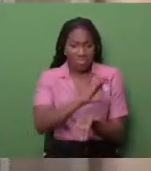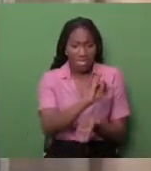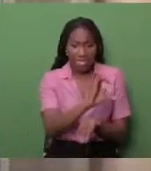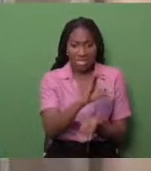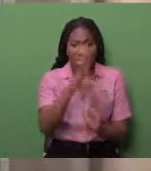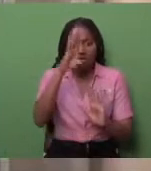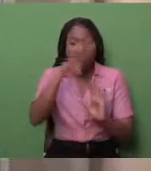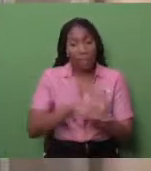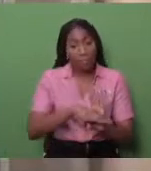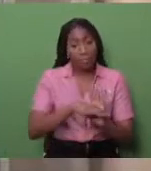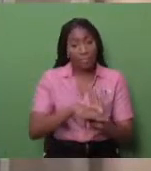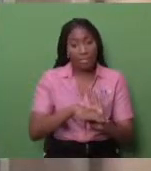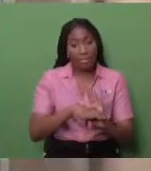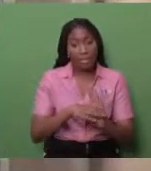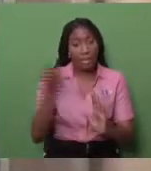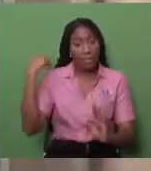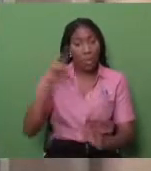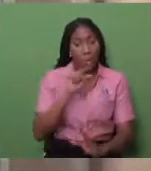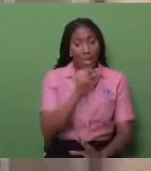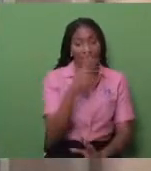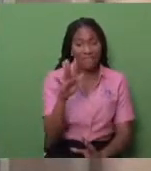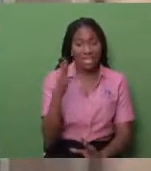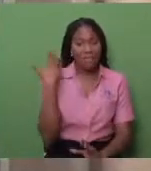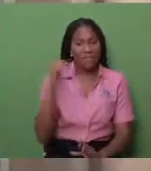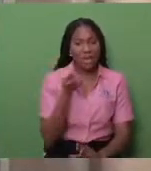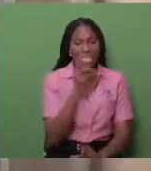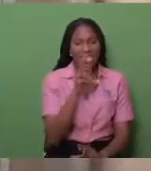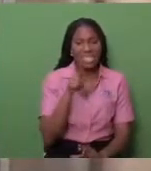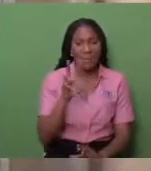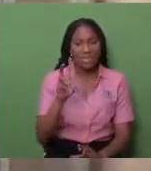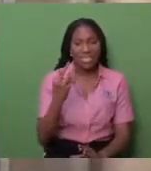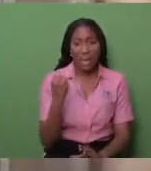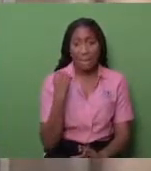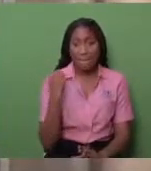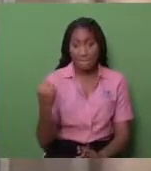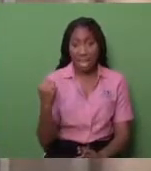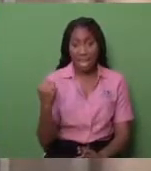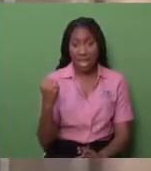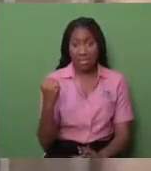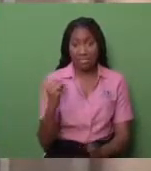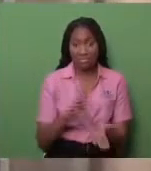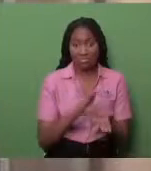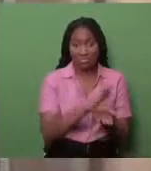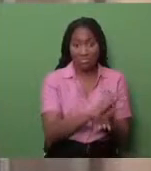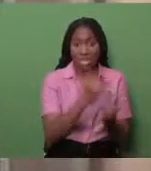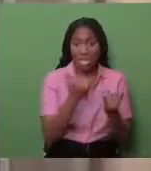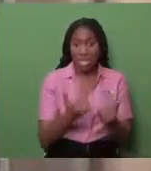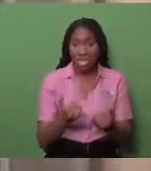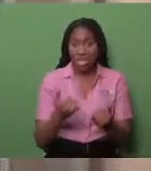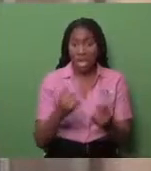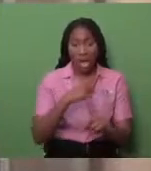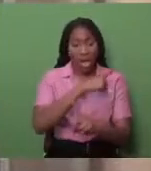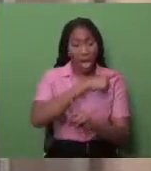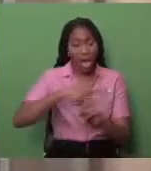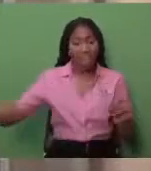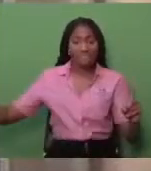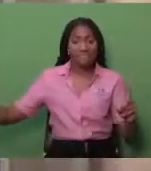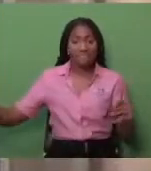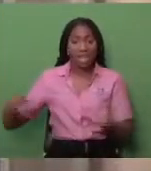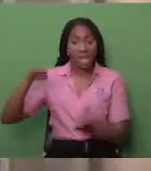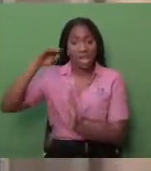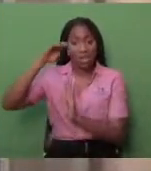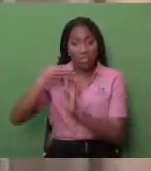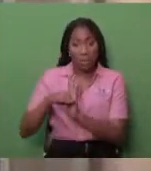when we were there in 2015, it was $16.6 million allocated. They've slashed it by half, by 50%, down to